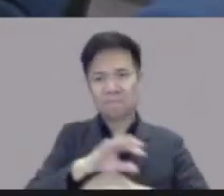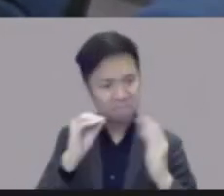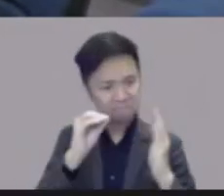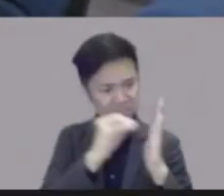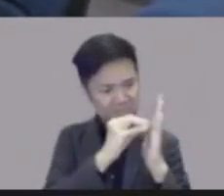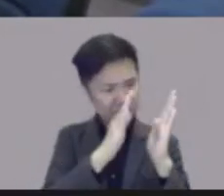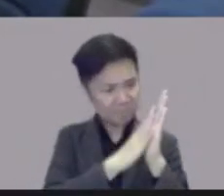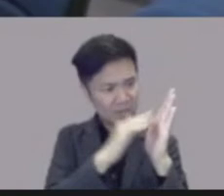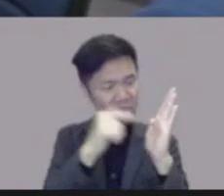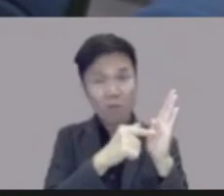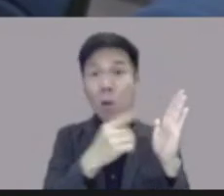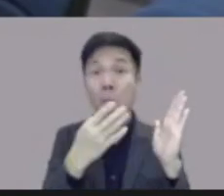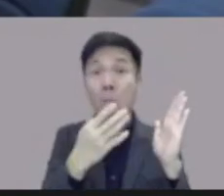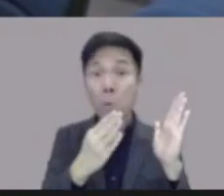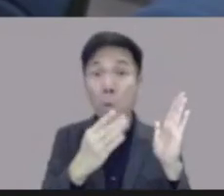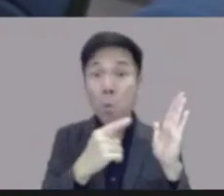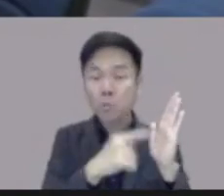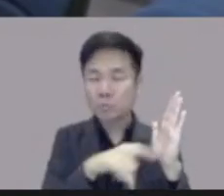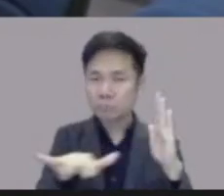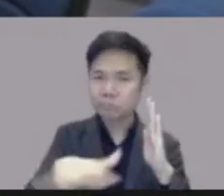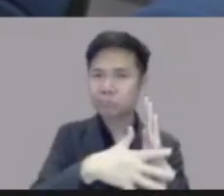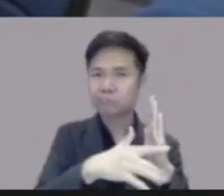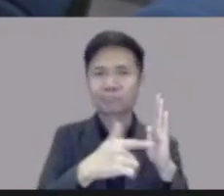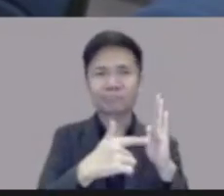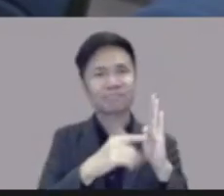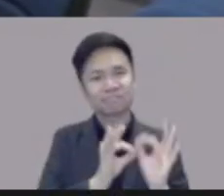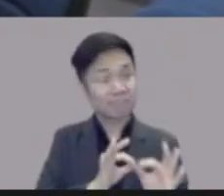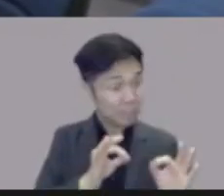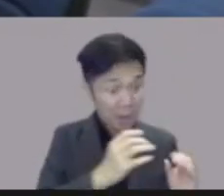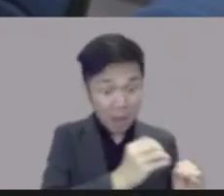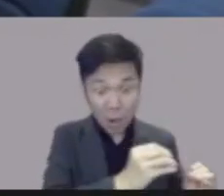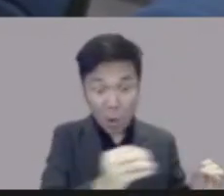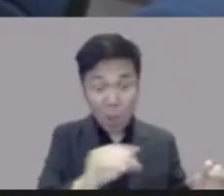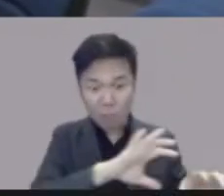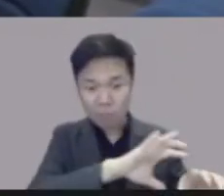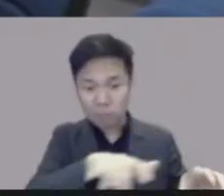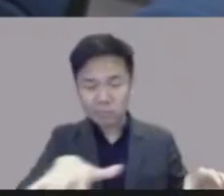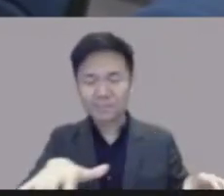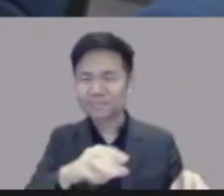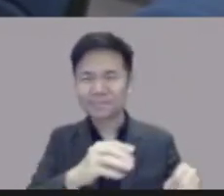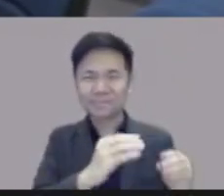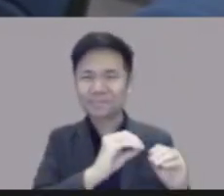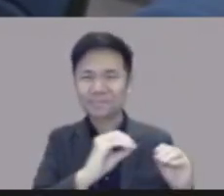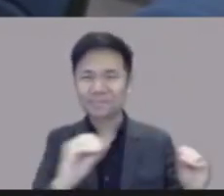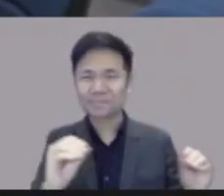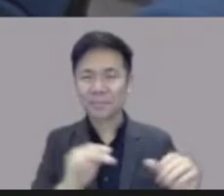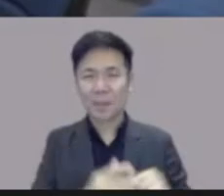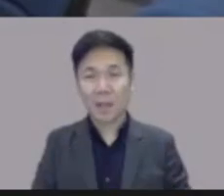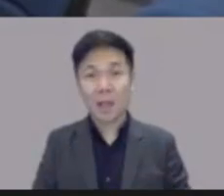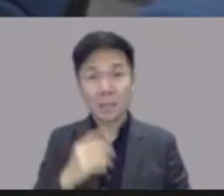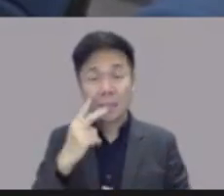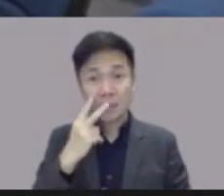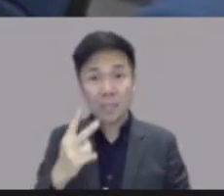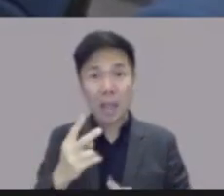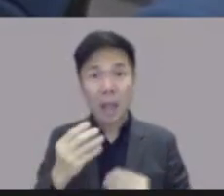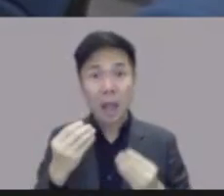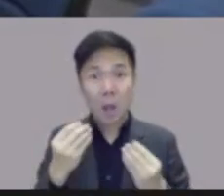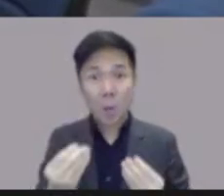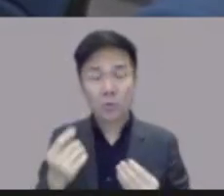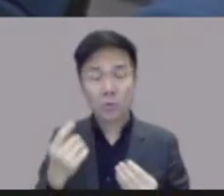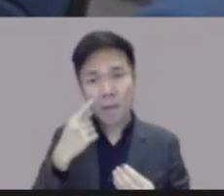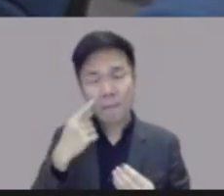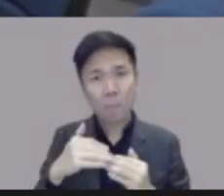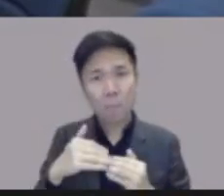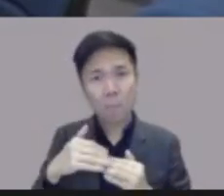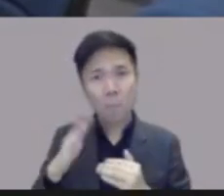towards the ocean pathway partnership to support a dedicated mandated mandate created within the